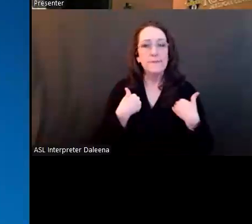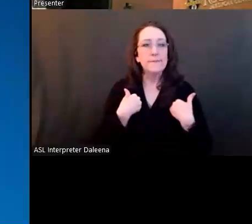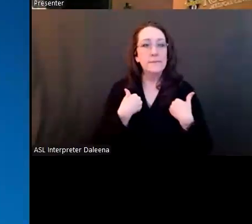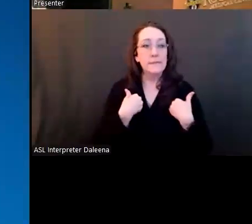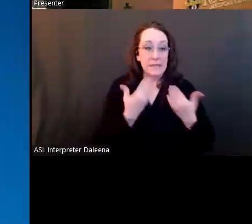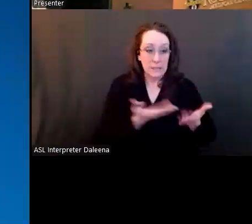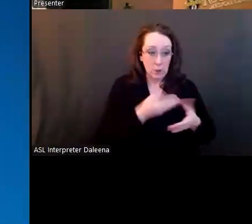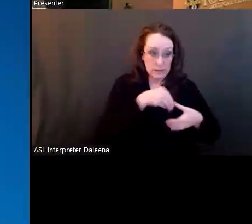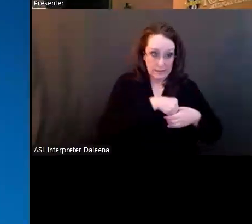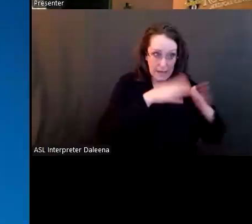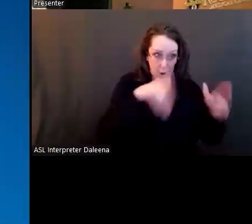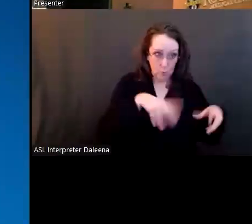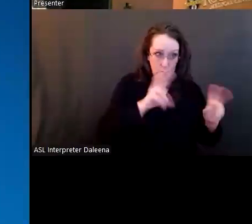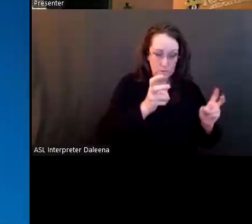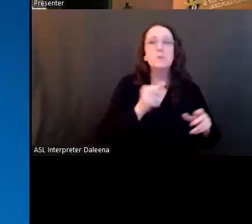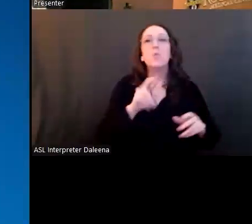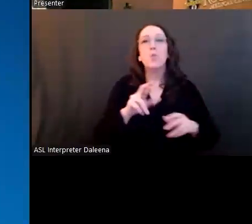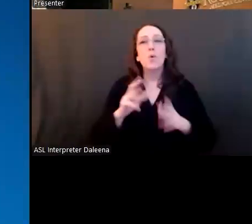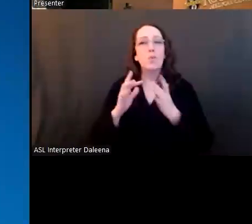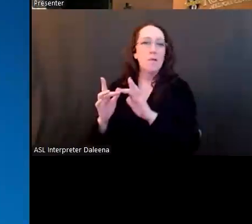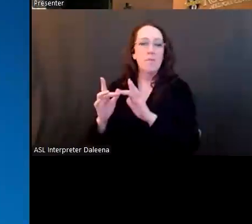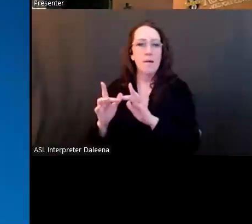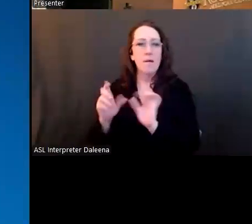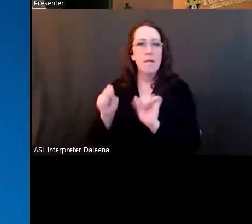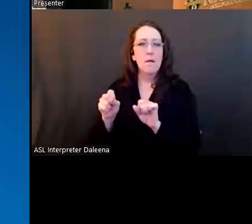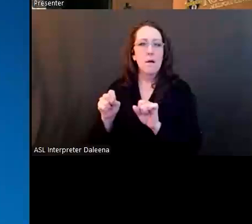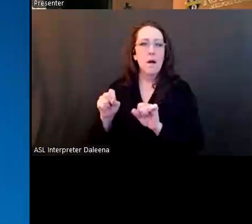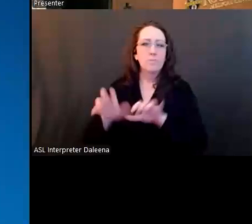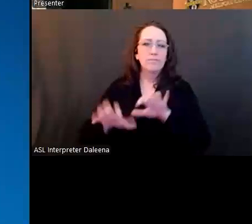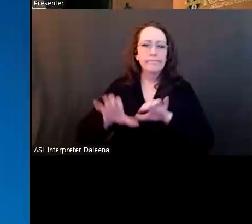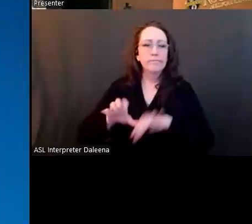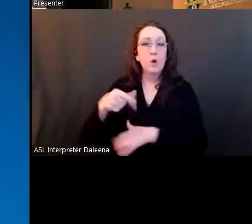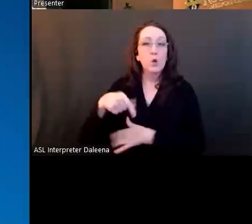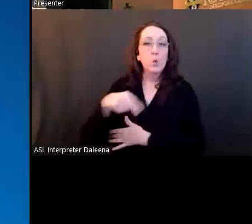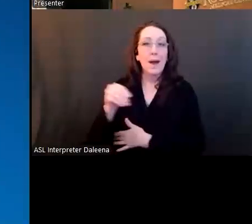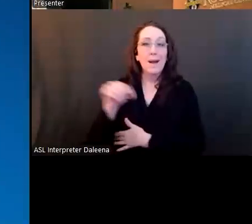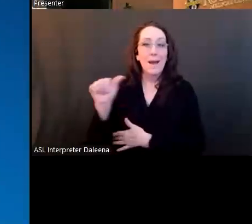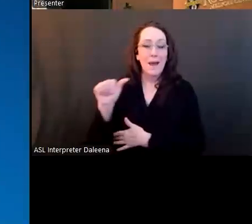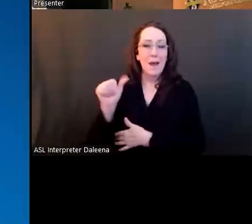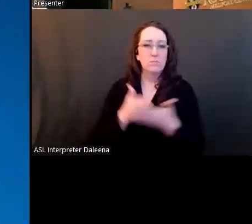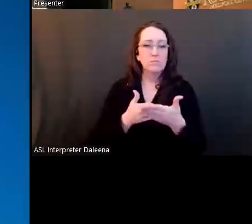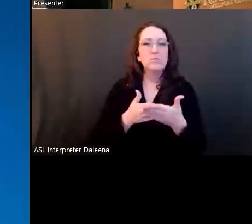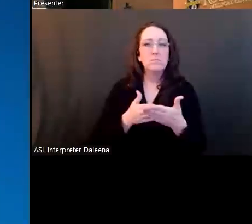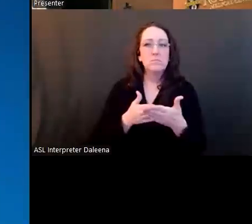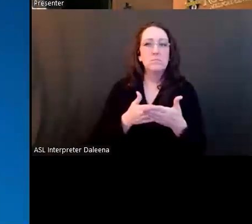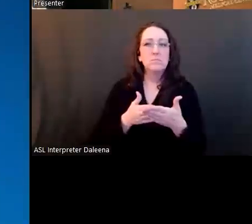in-house or online, to post them on the Q&A portion of the